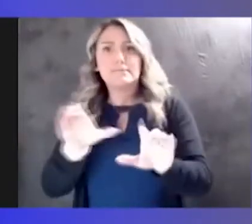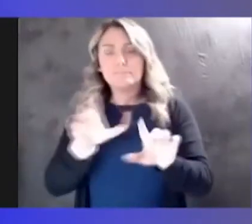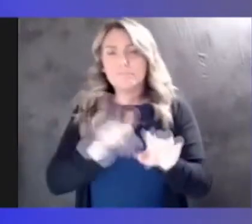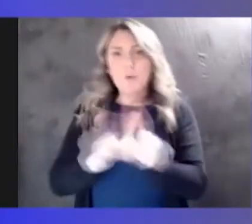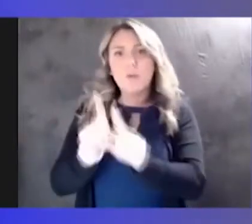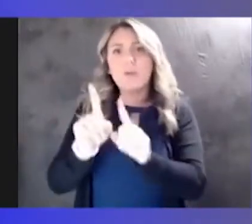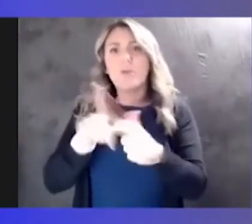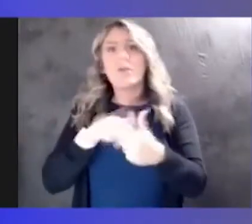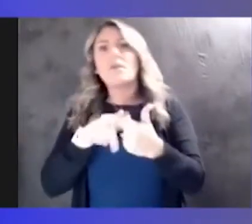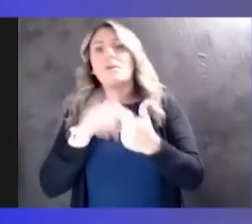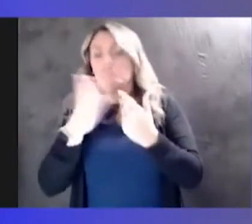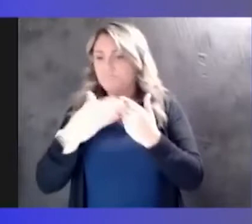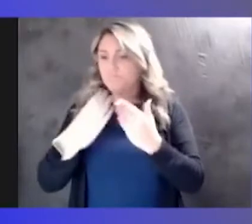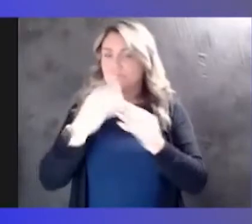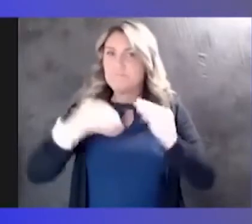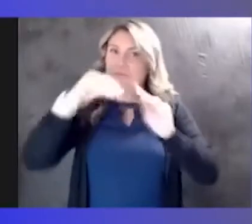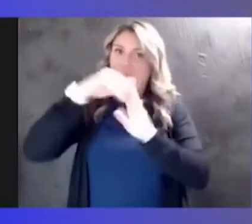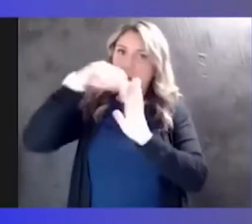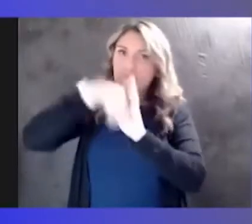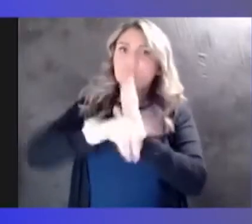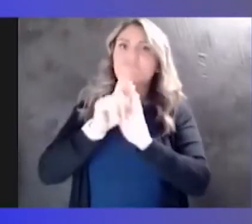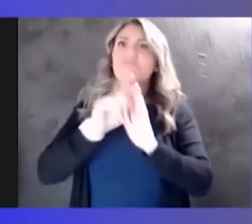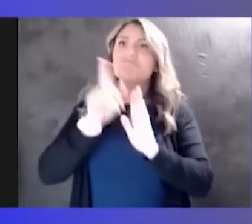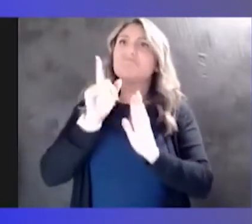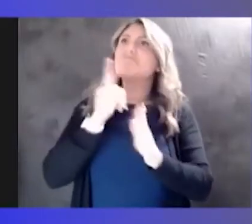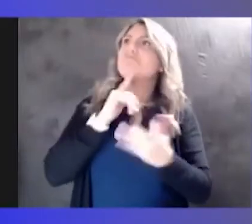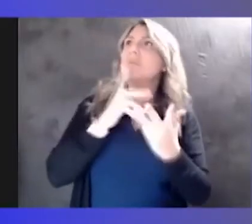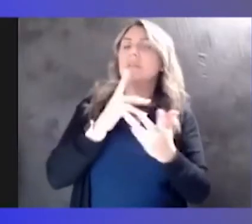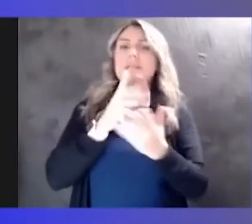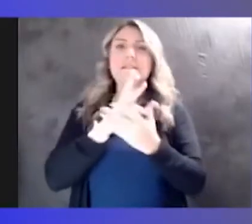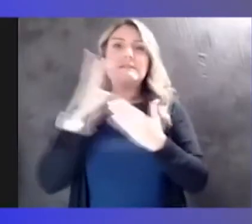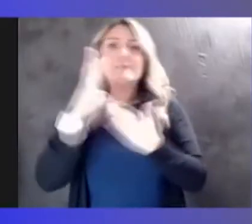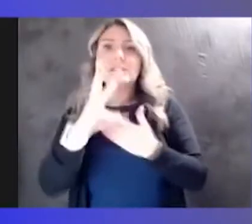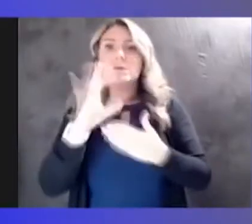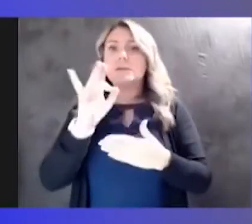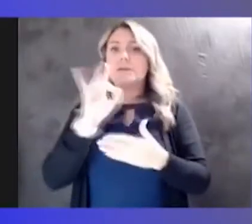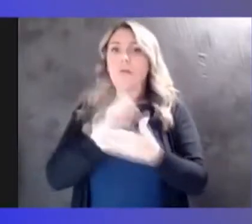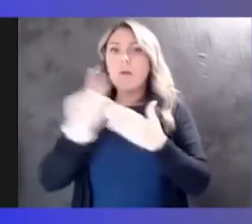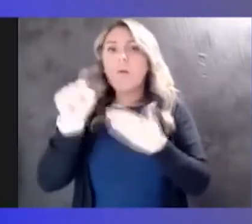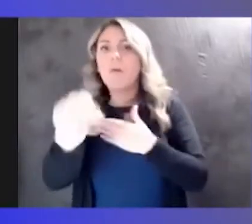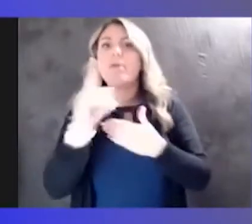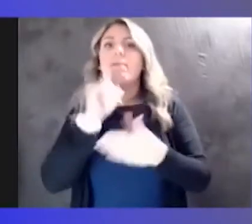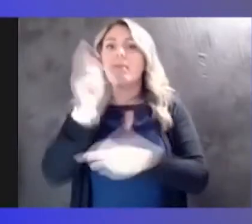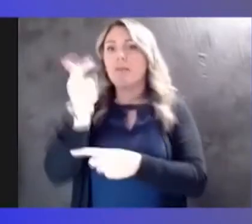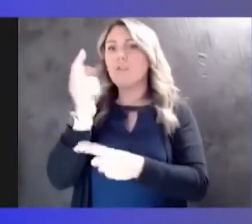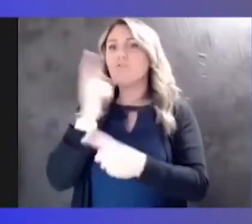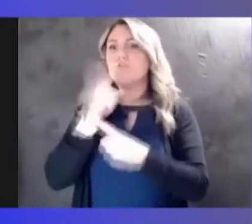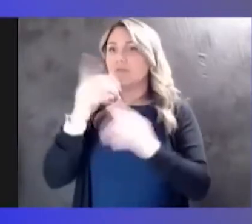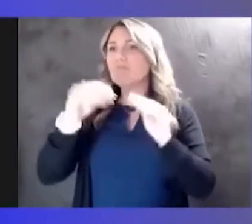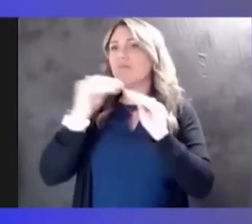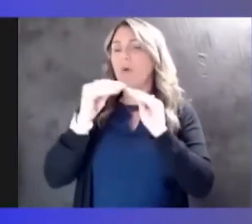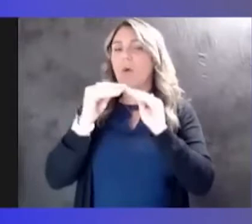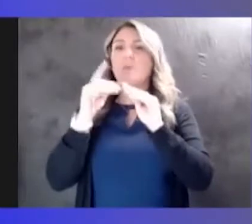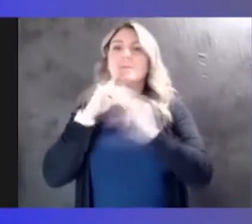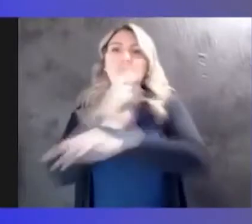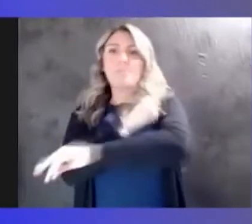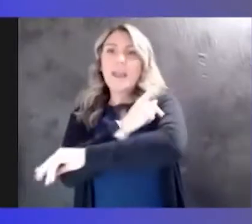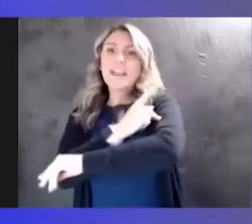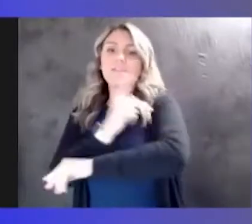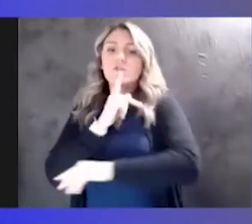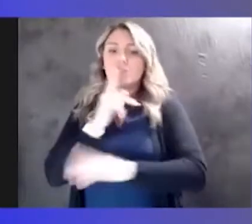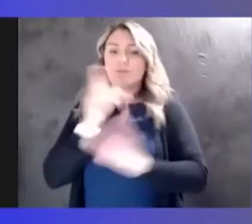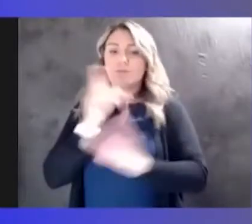go further along, often 6 or 8 weeks and further, the patients are being encouraged